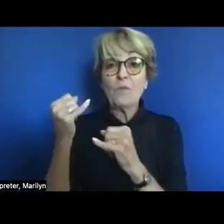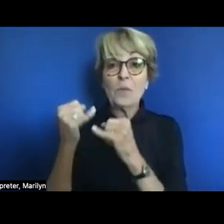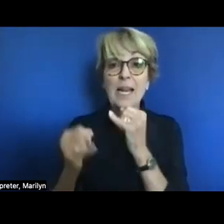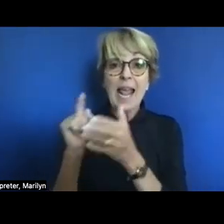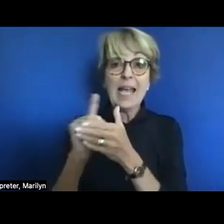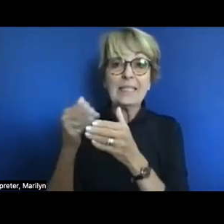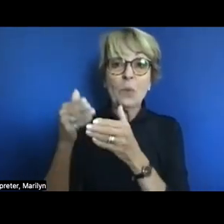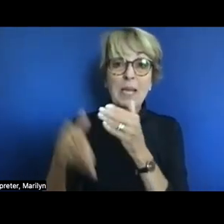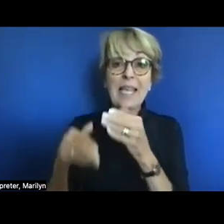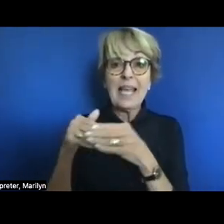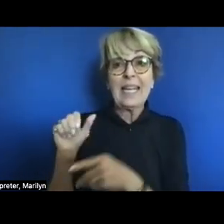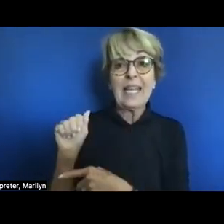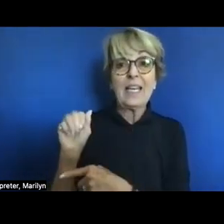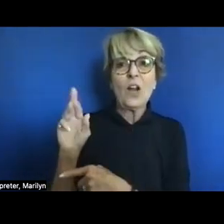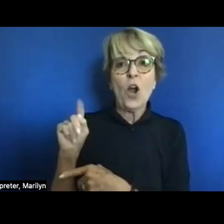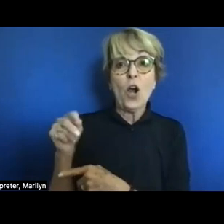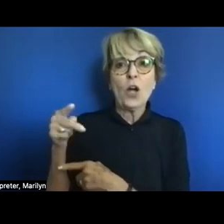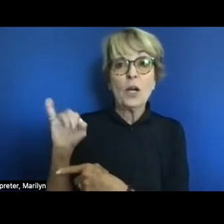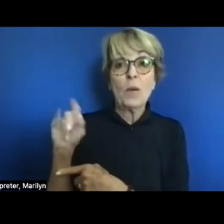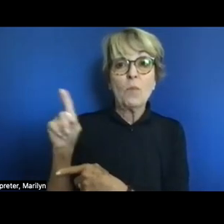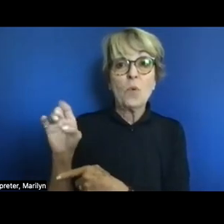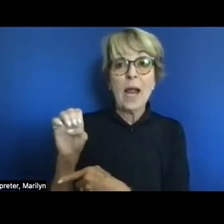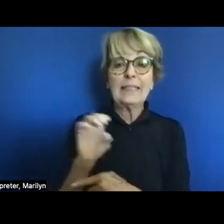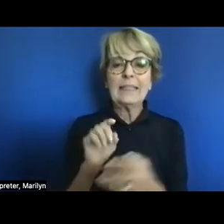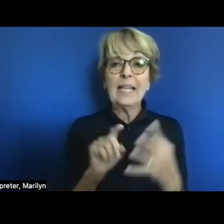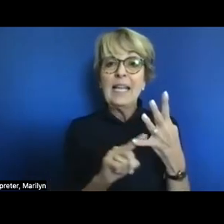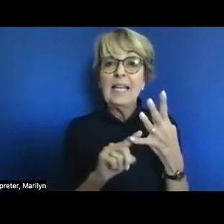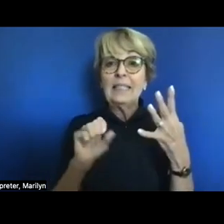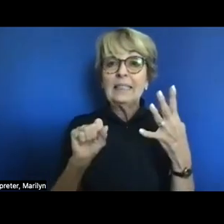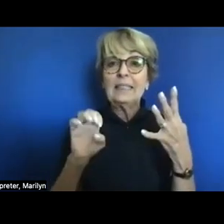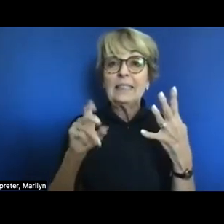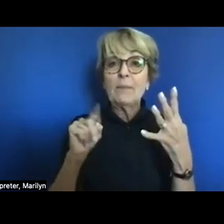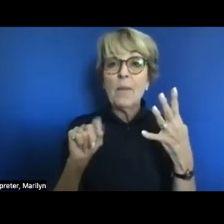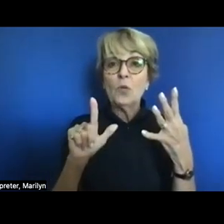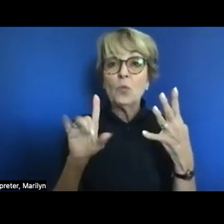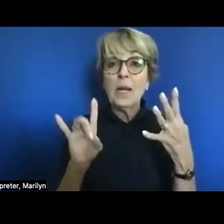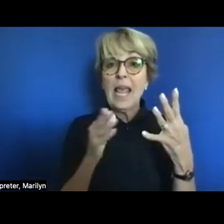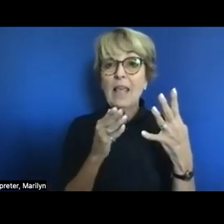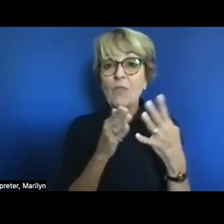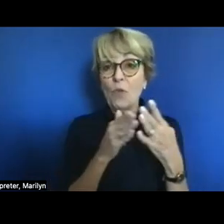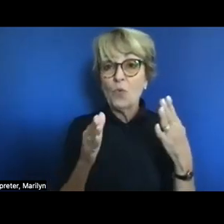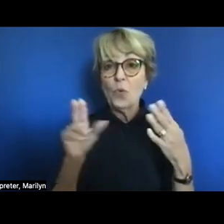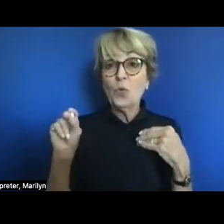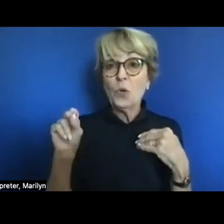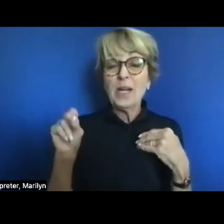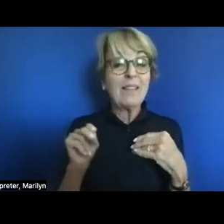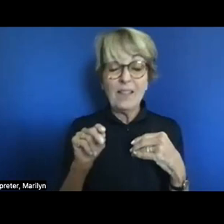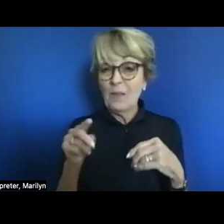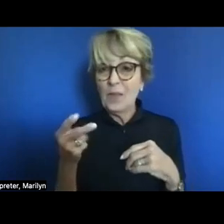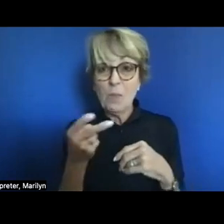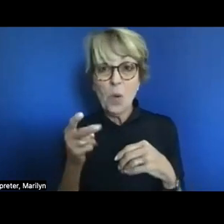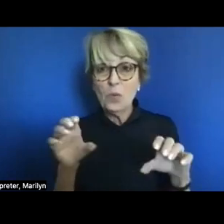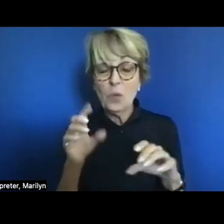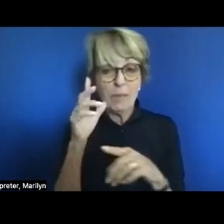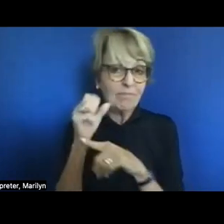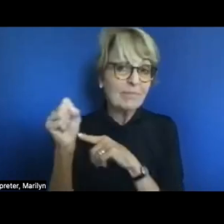Art Prize from September 28th through the 30th. And they'll both be doing amazing works. And so I'm just excited for you all to